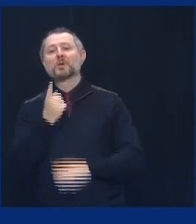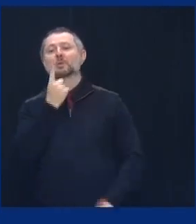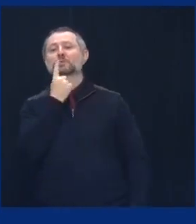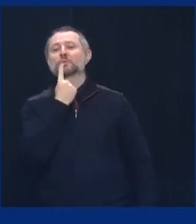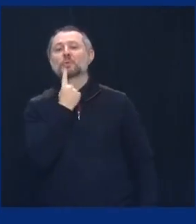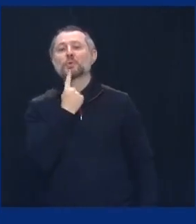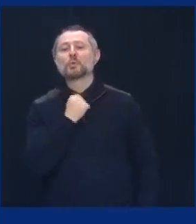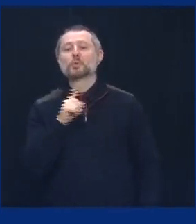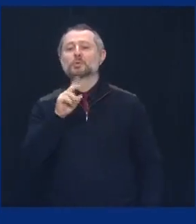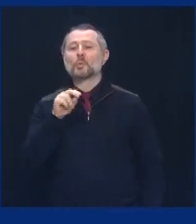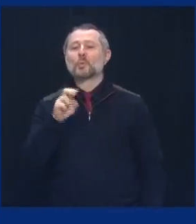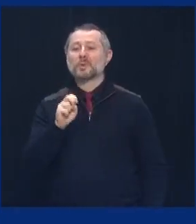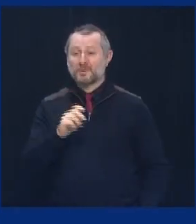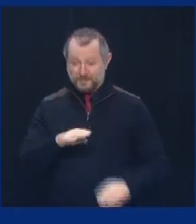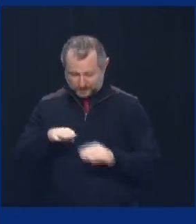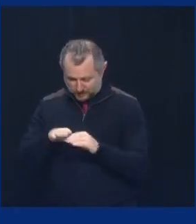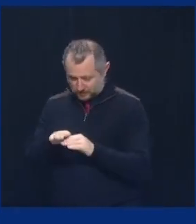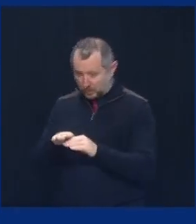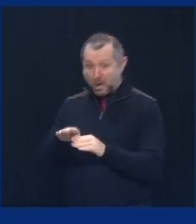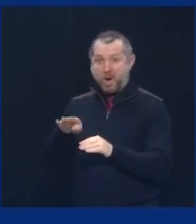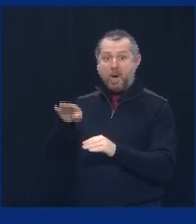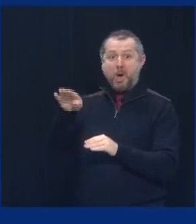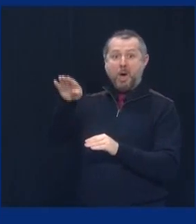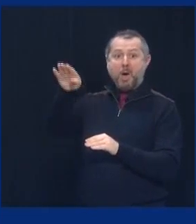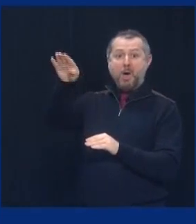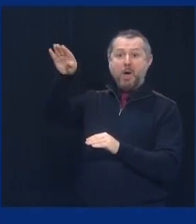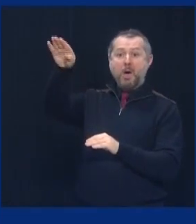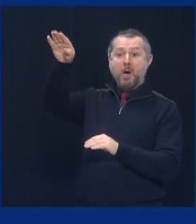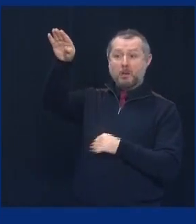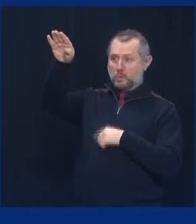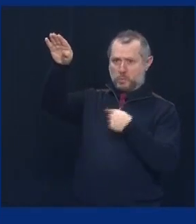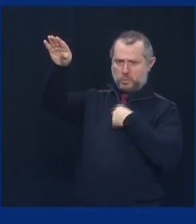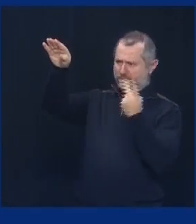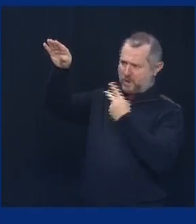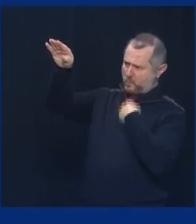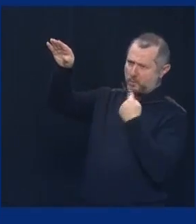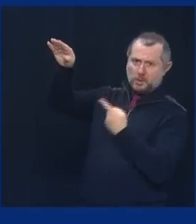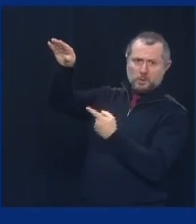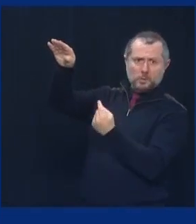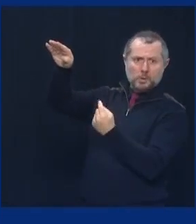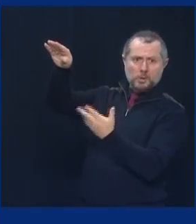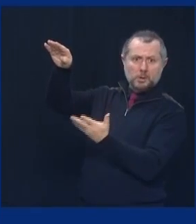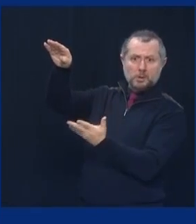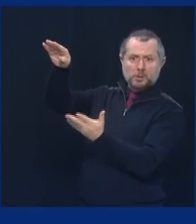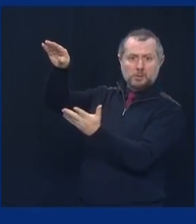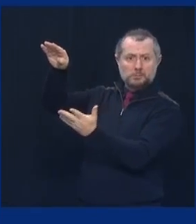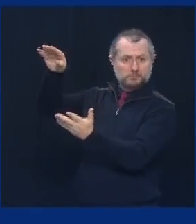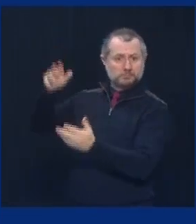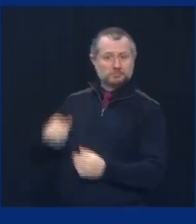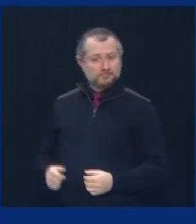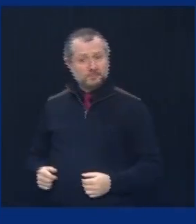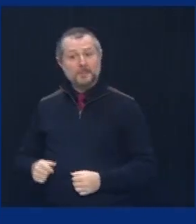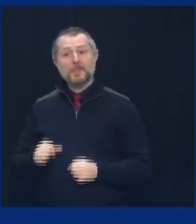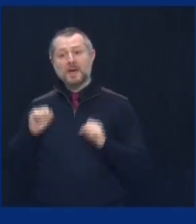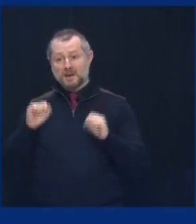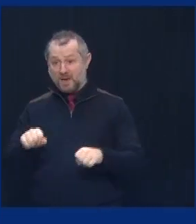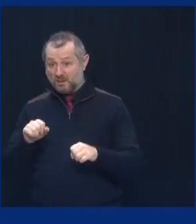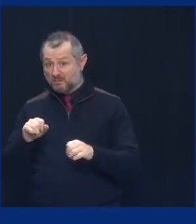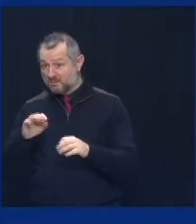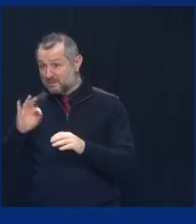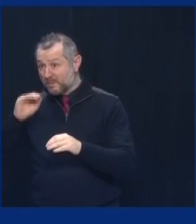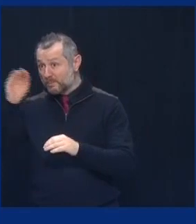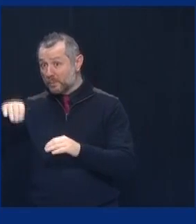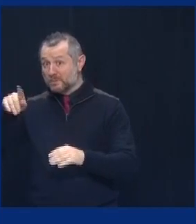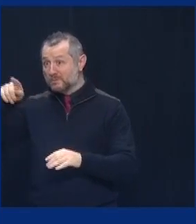this line, you can factor this line out to 90% hospital capacity